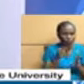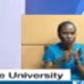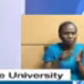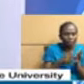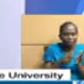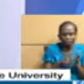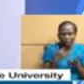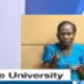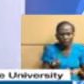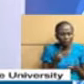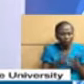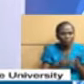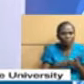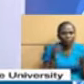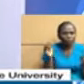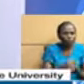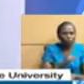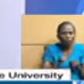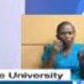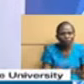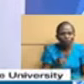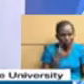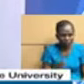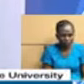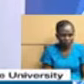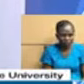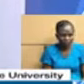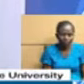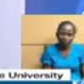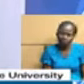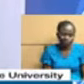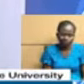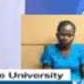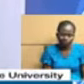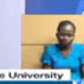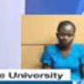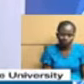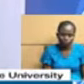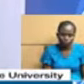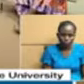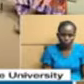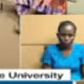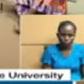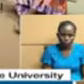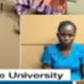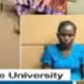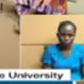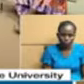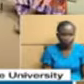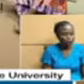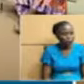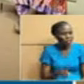finding beans that are already spoiled, but that is what is available. That shouldn't be the situation. Does an approach that puts